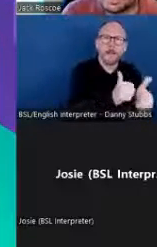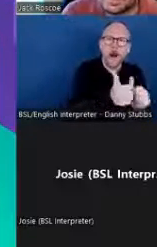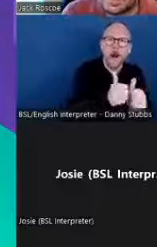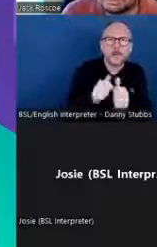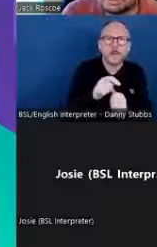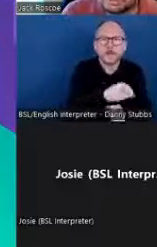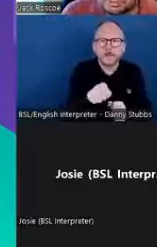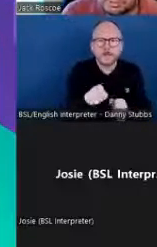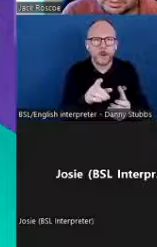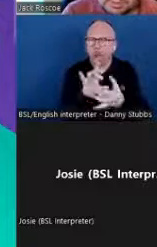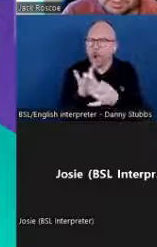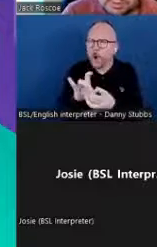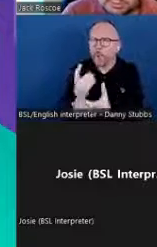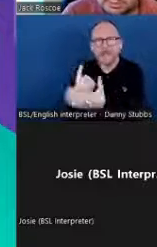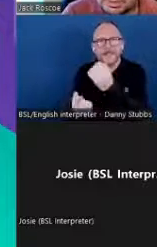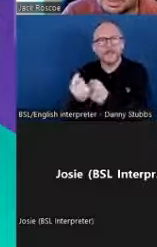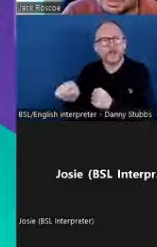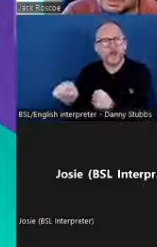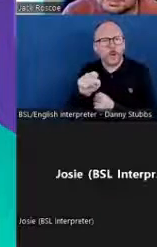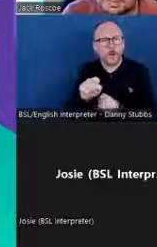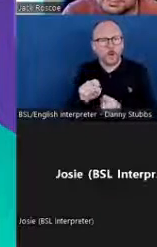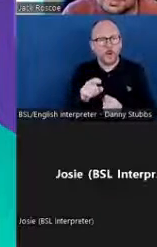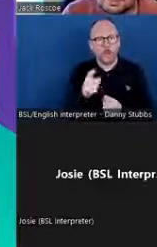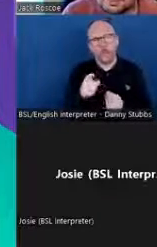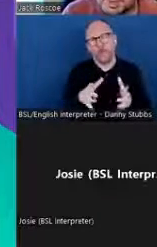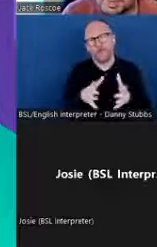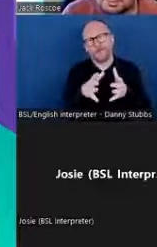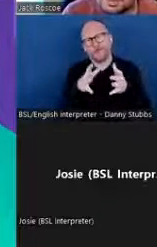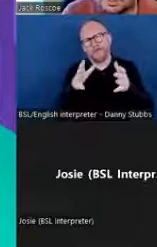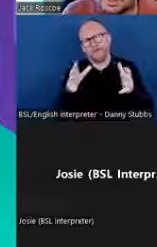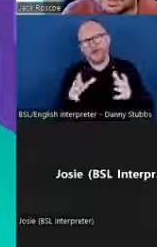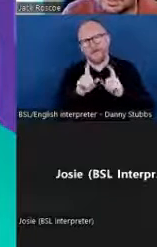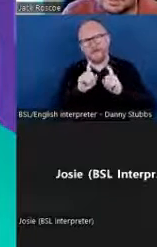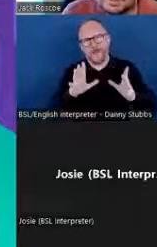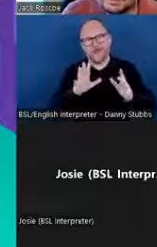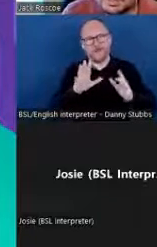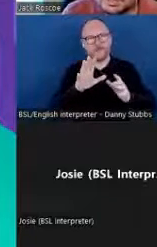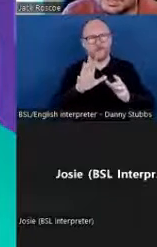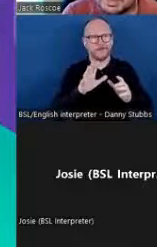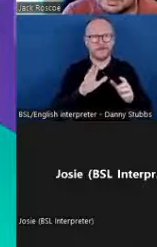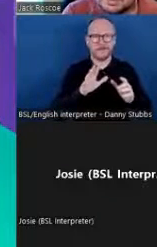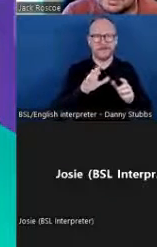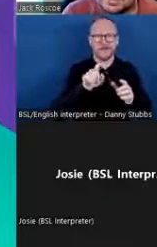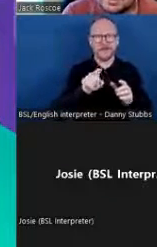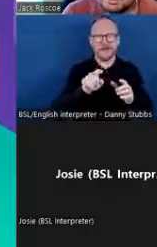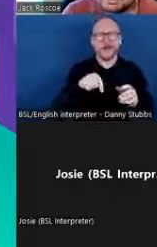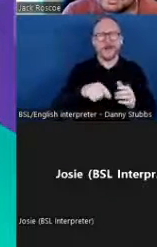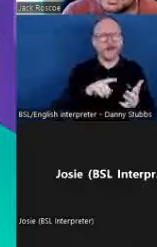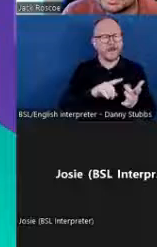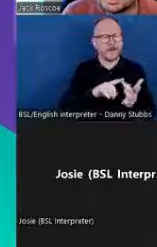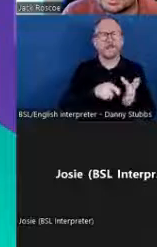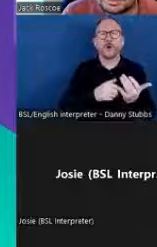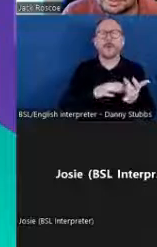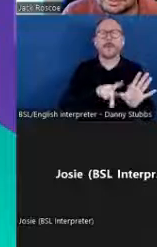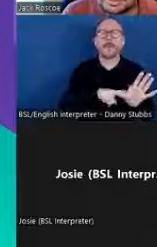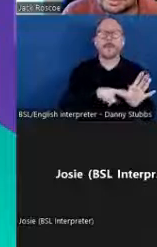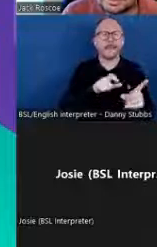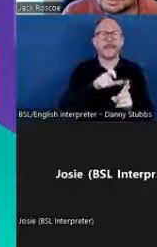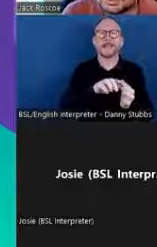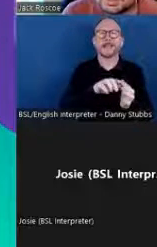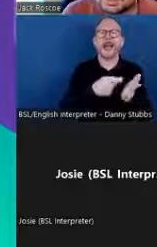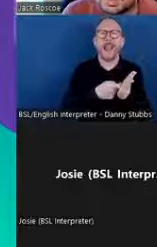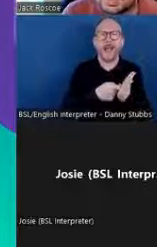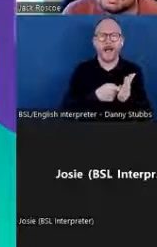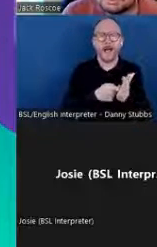So one of the most high-profile works was the one you can see in the video, We're Here Because We're Here, by Jeremy Deller, which brought living ghosts